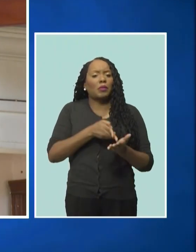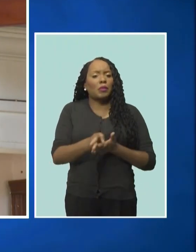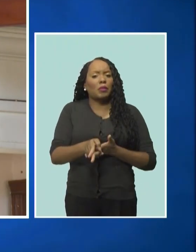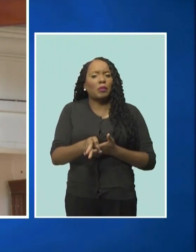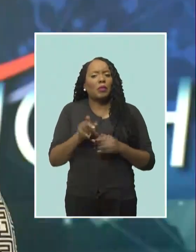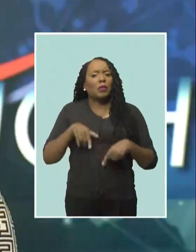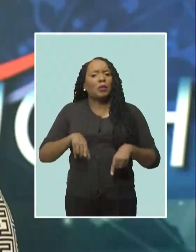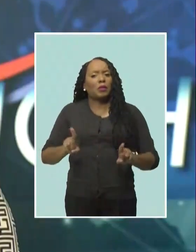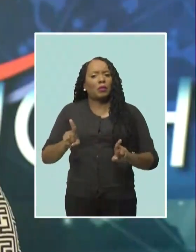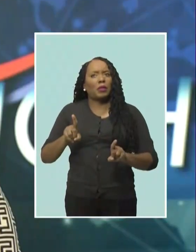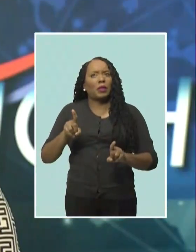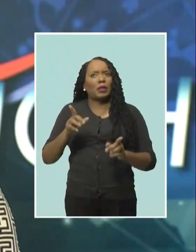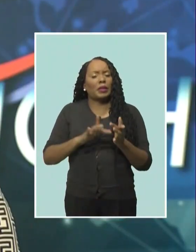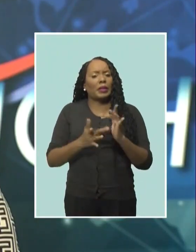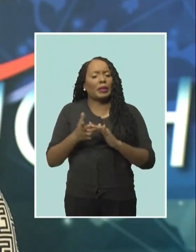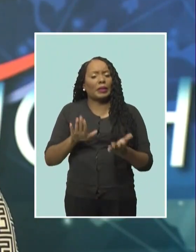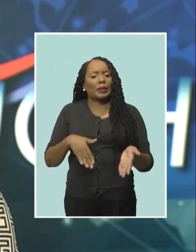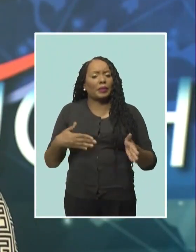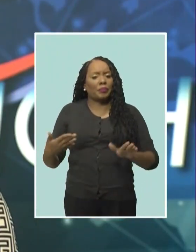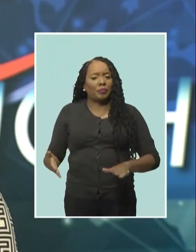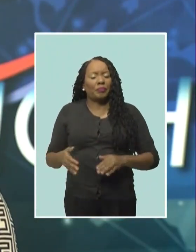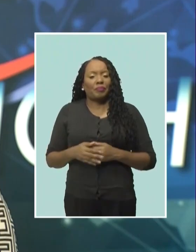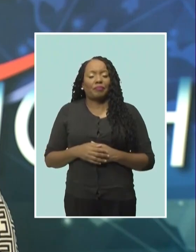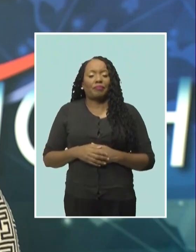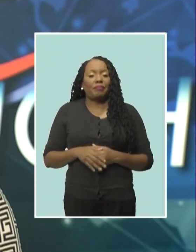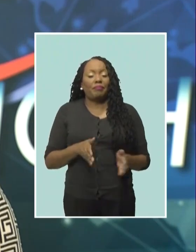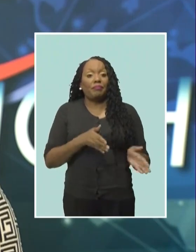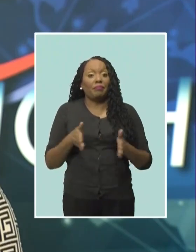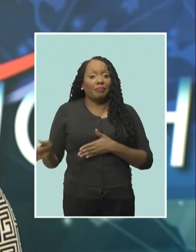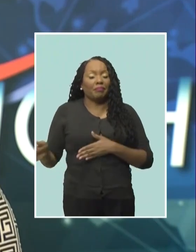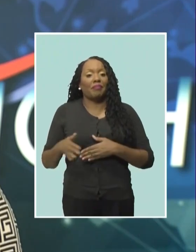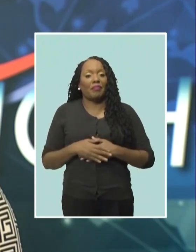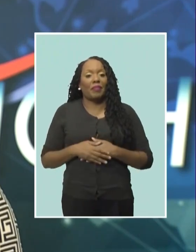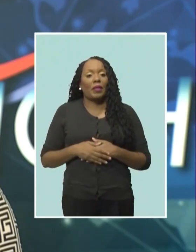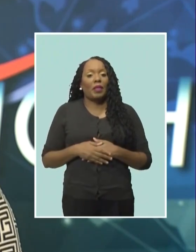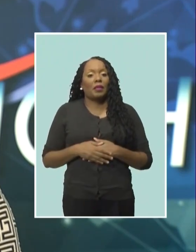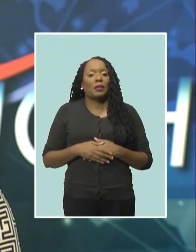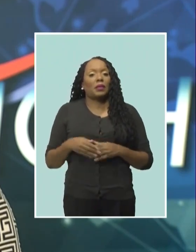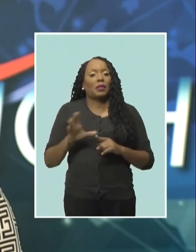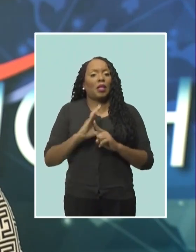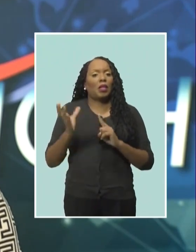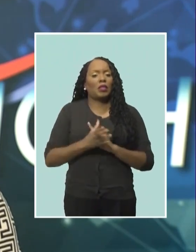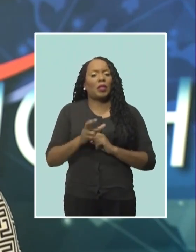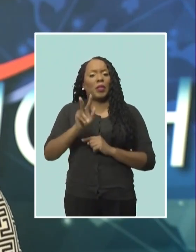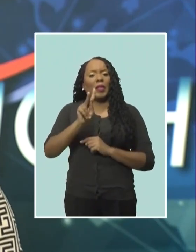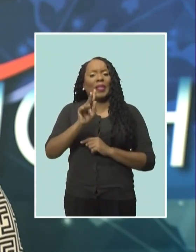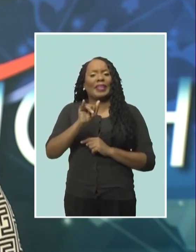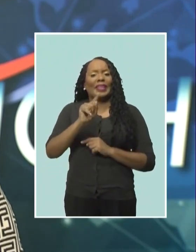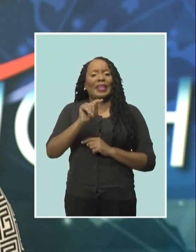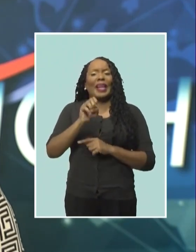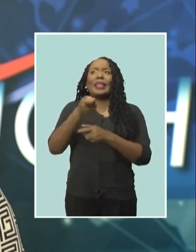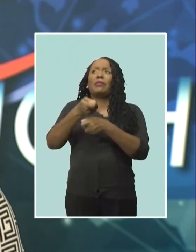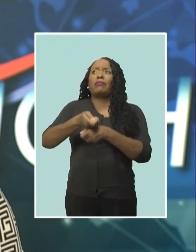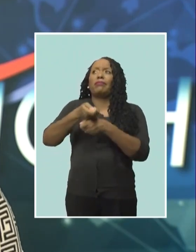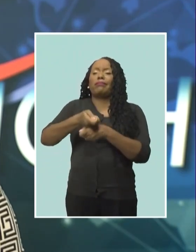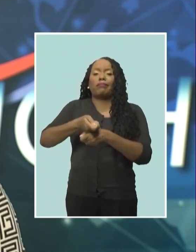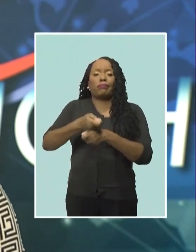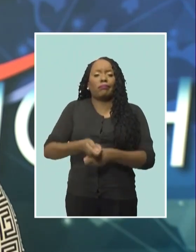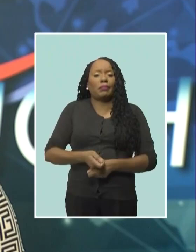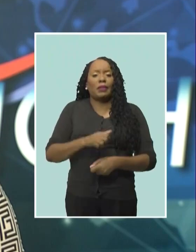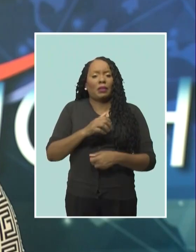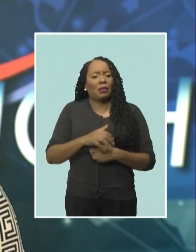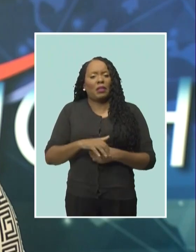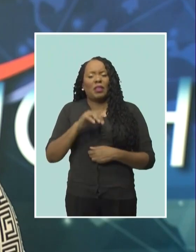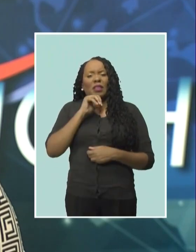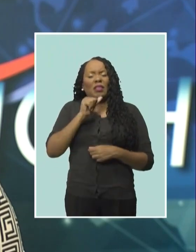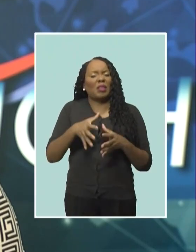occasion. The culture of kite flying may not be as pervasive as before, but the Easter tradition still has its followers.